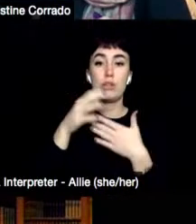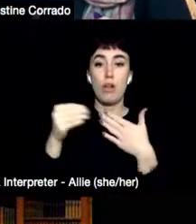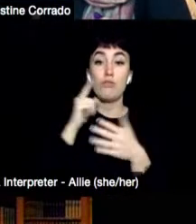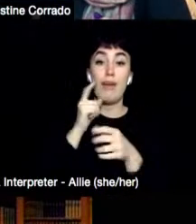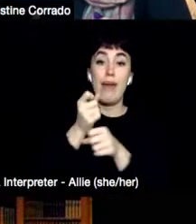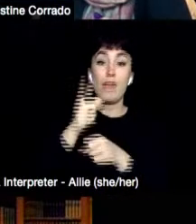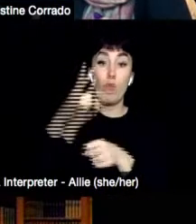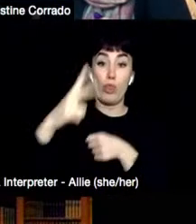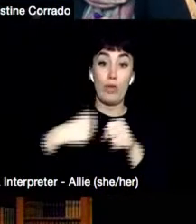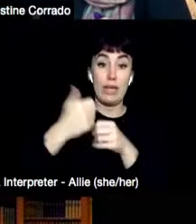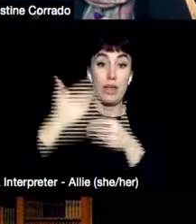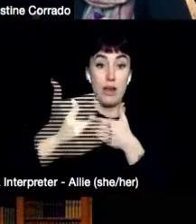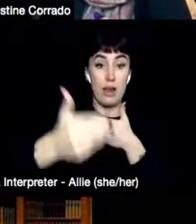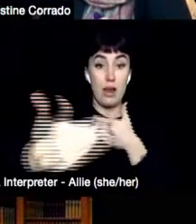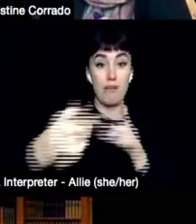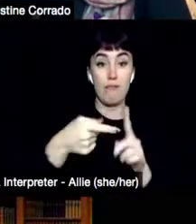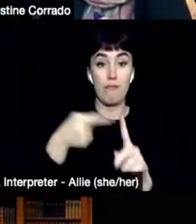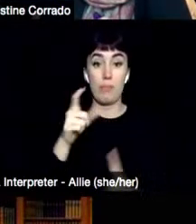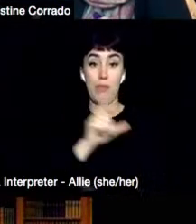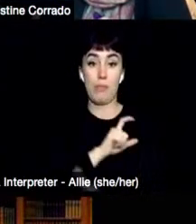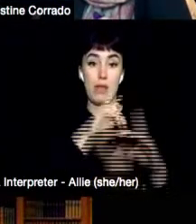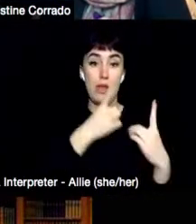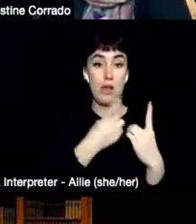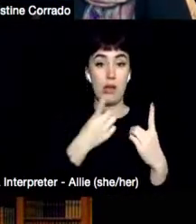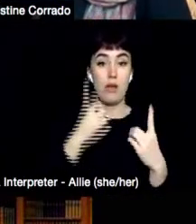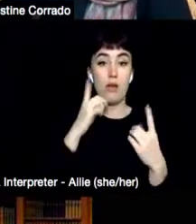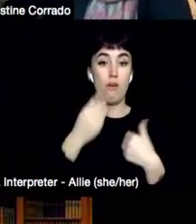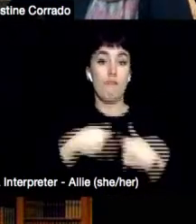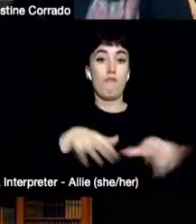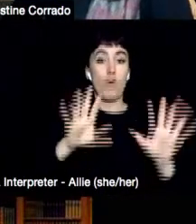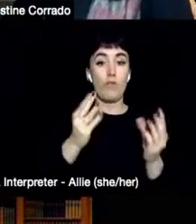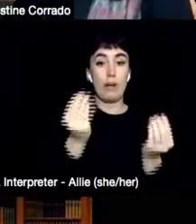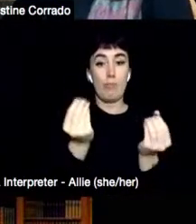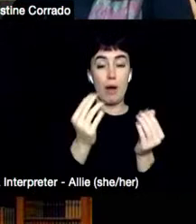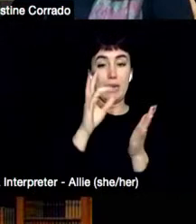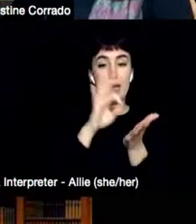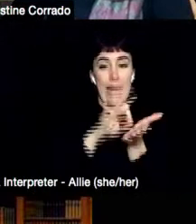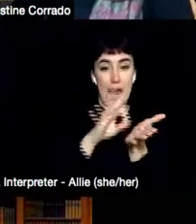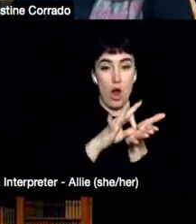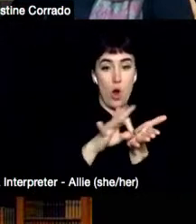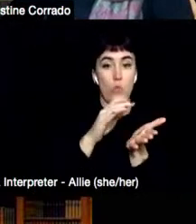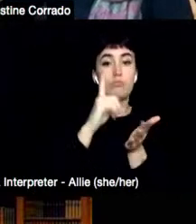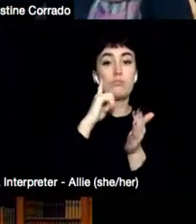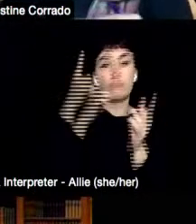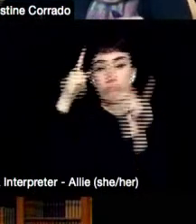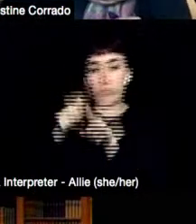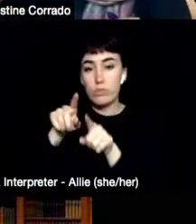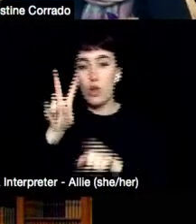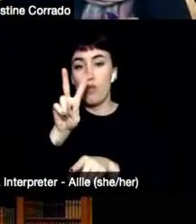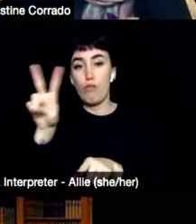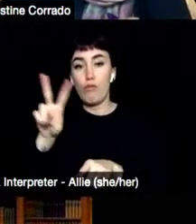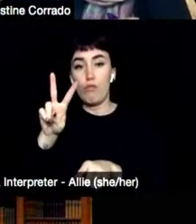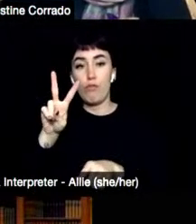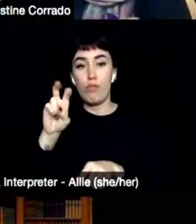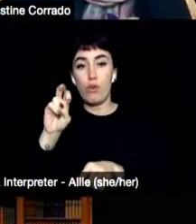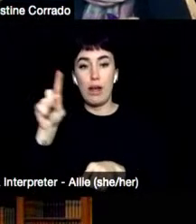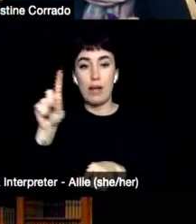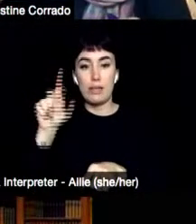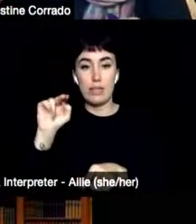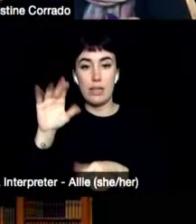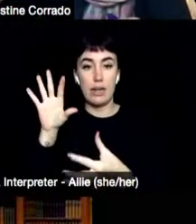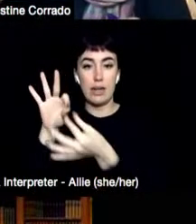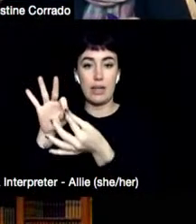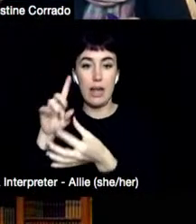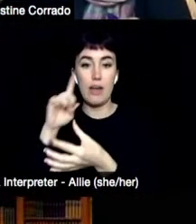3 years from the police department forfeited property account for an agreement with Verizon Connect for the purchase and service of